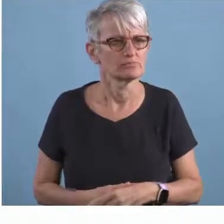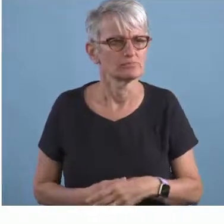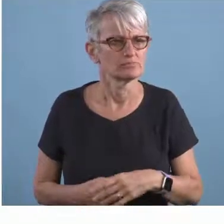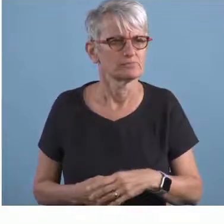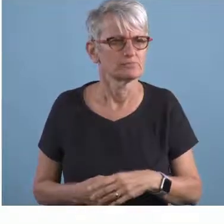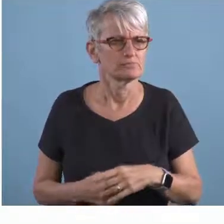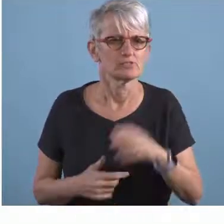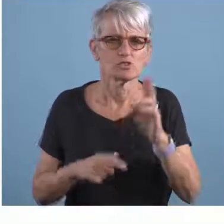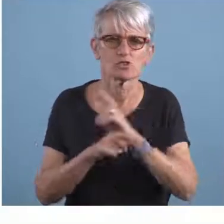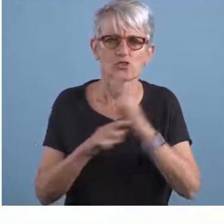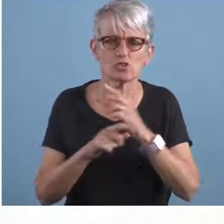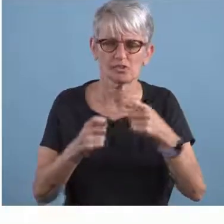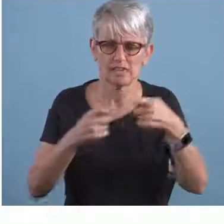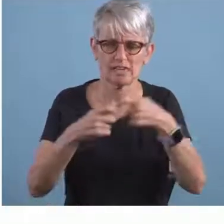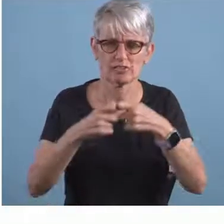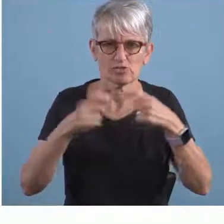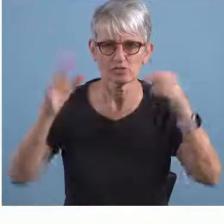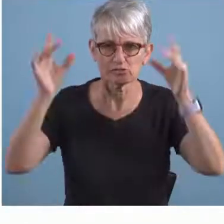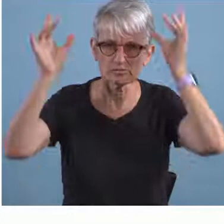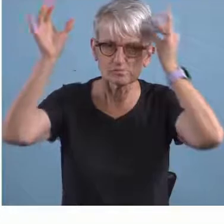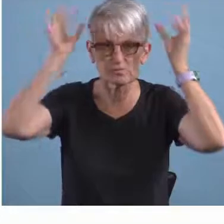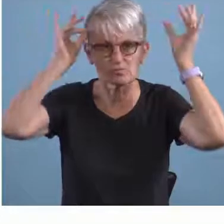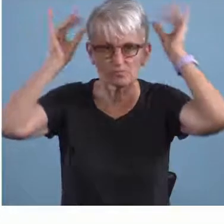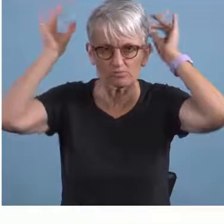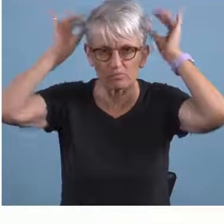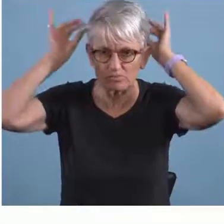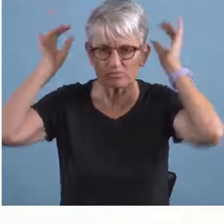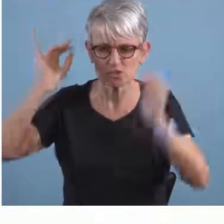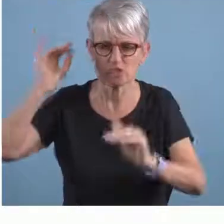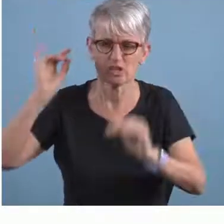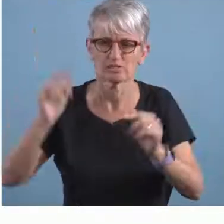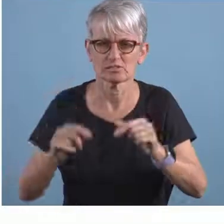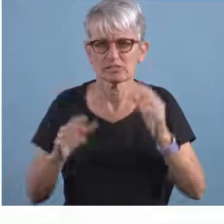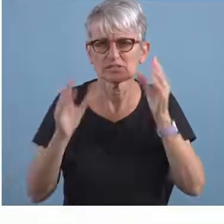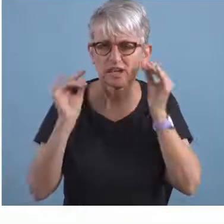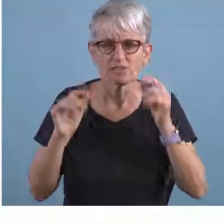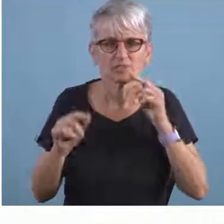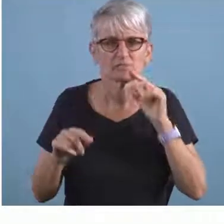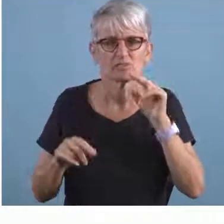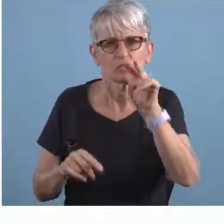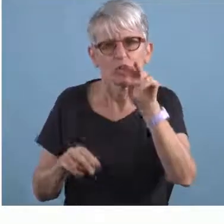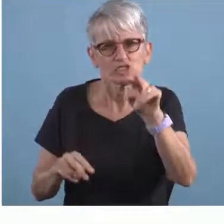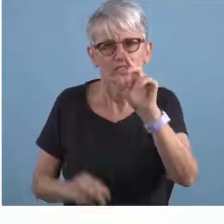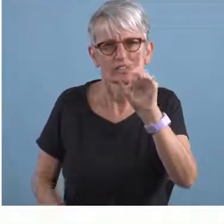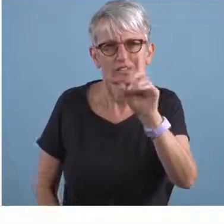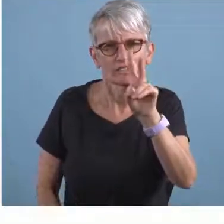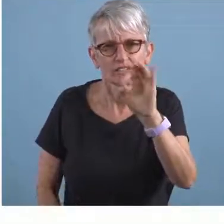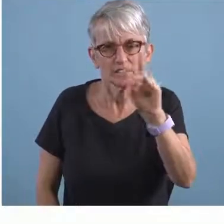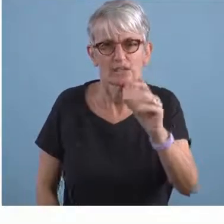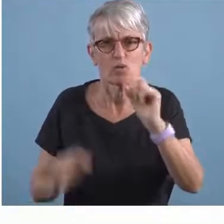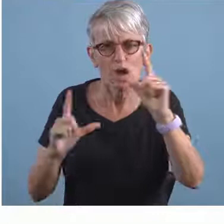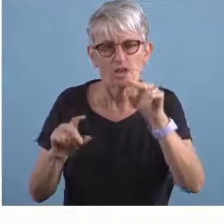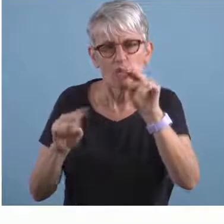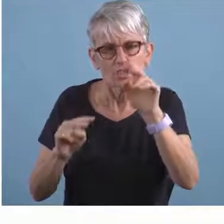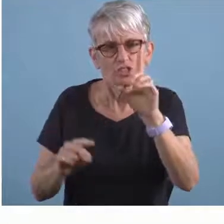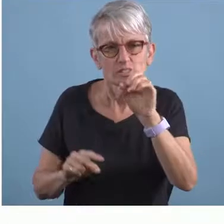with electrodes pasted to the child's head. The child's in the sound suite and the child is looking at a DVD. They're awake, they're looking at a DVD